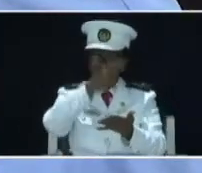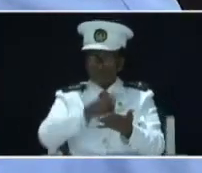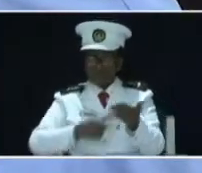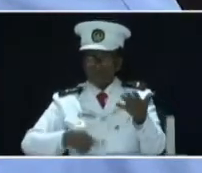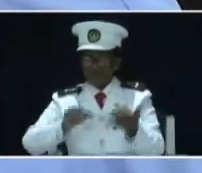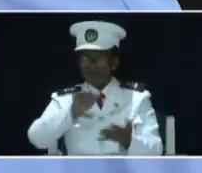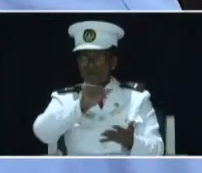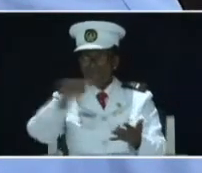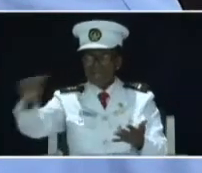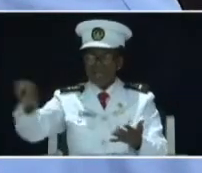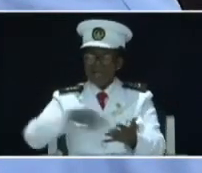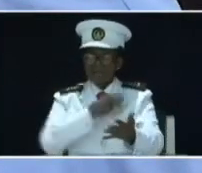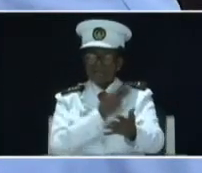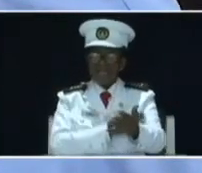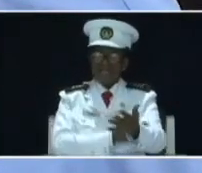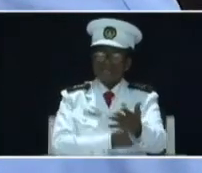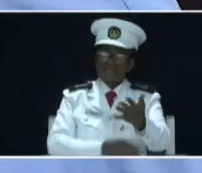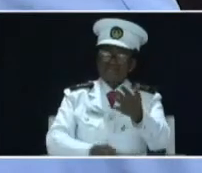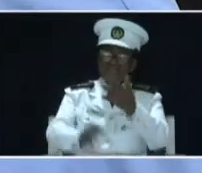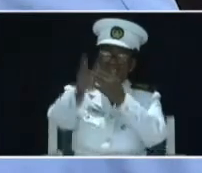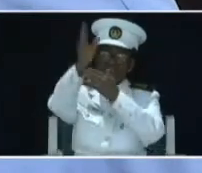Hallelujah.